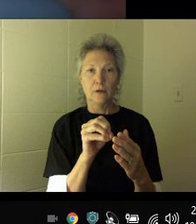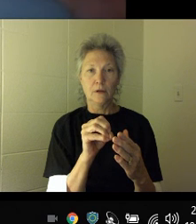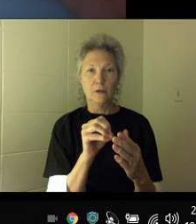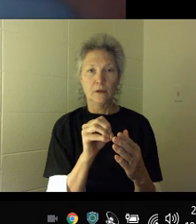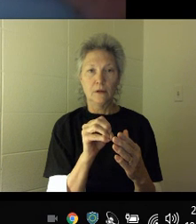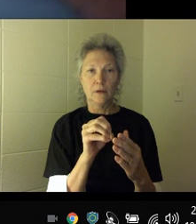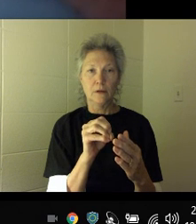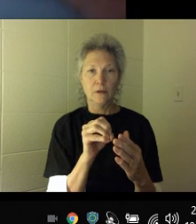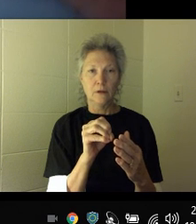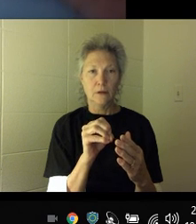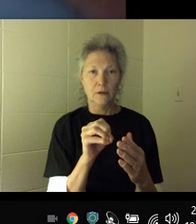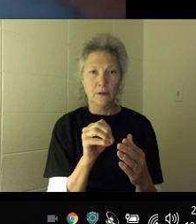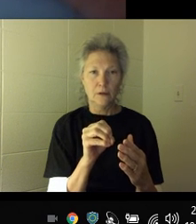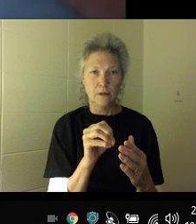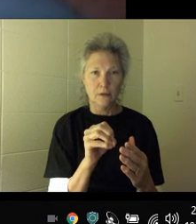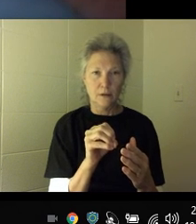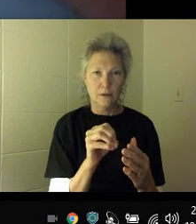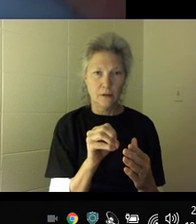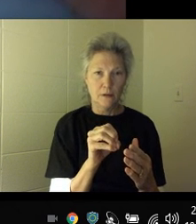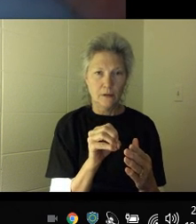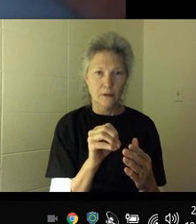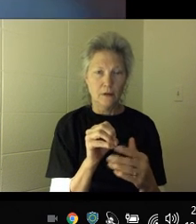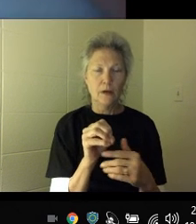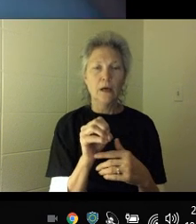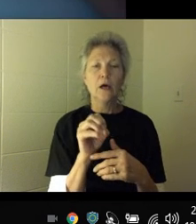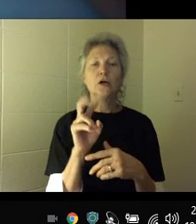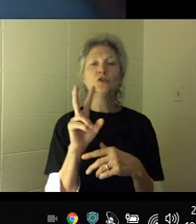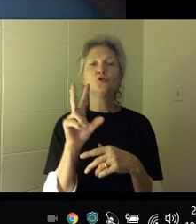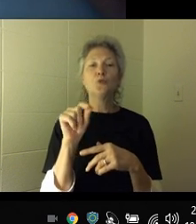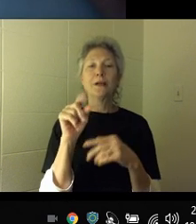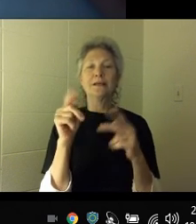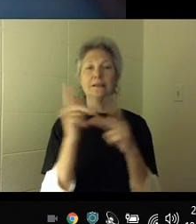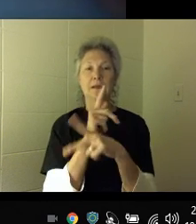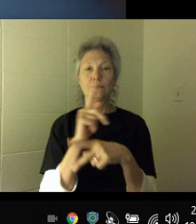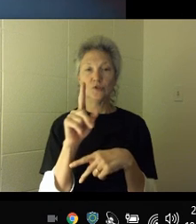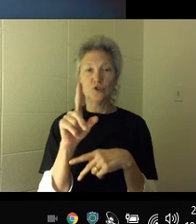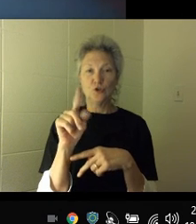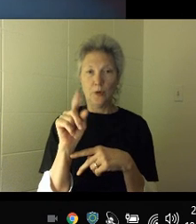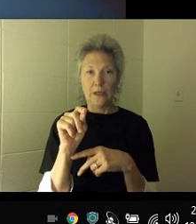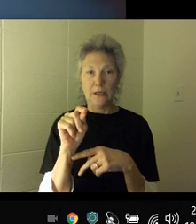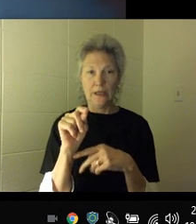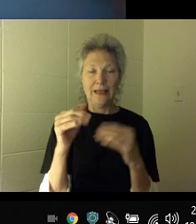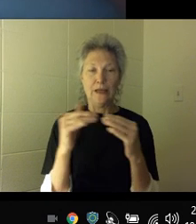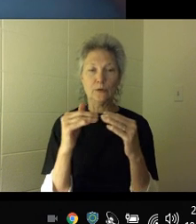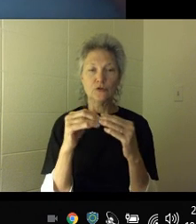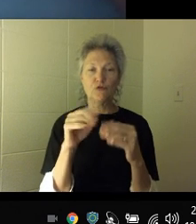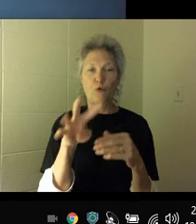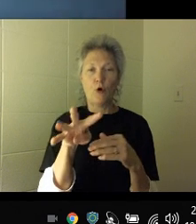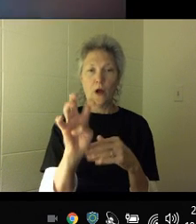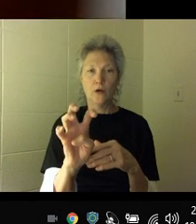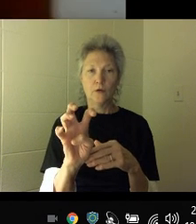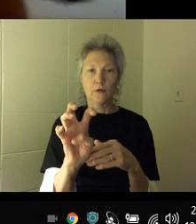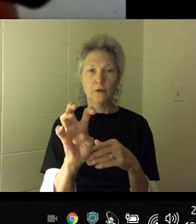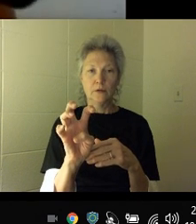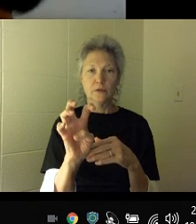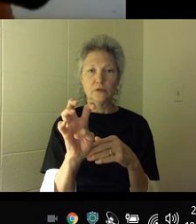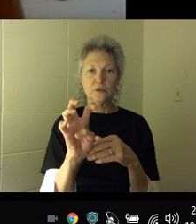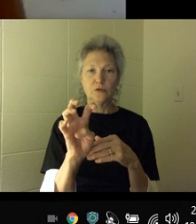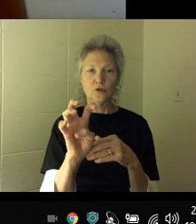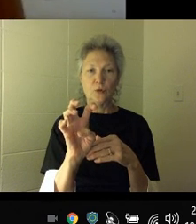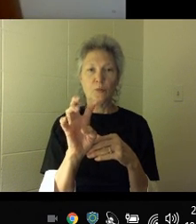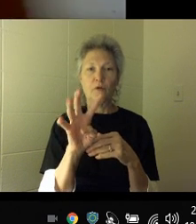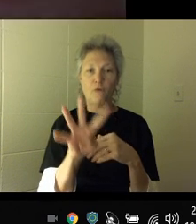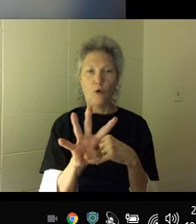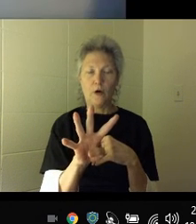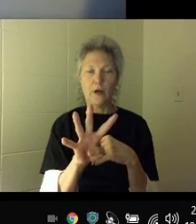Okay, and then 2, or 20, times 20 is 400. So I'll